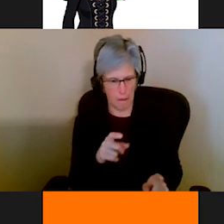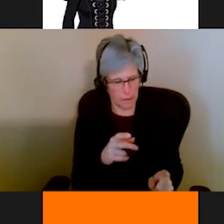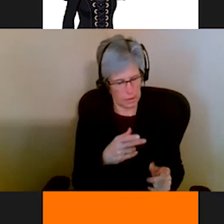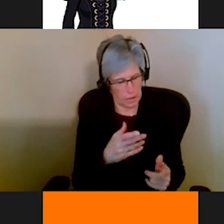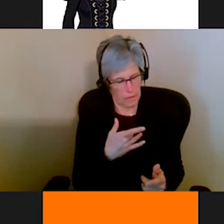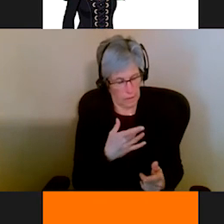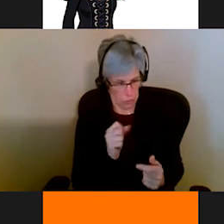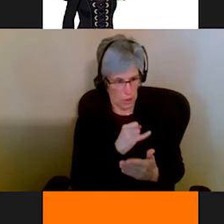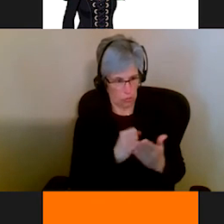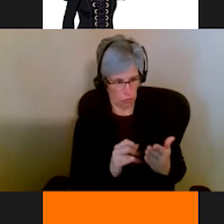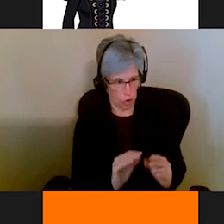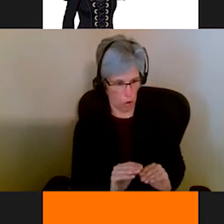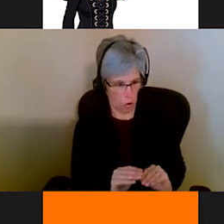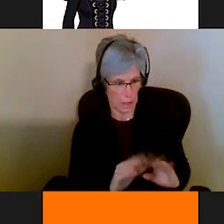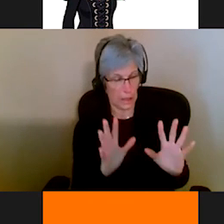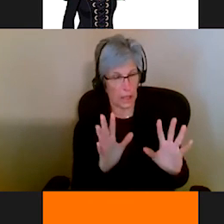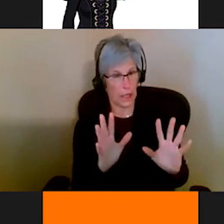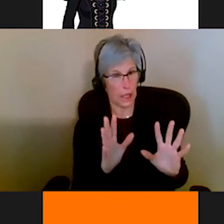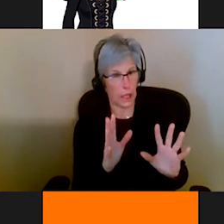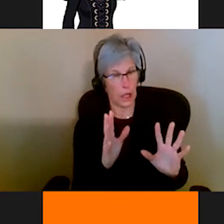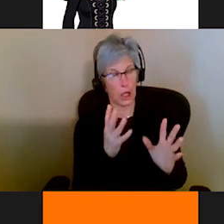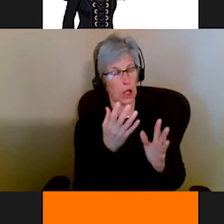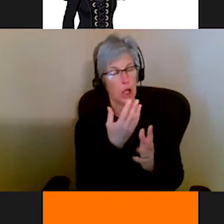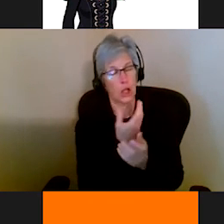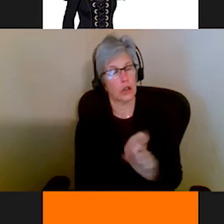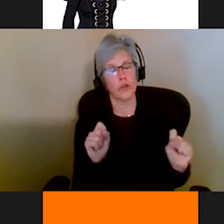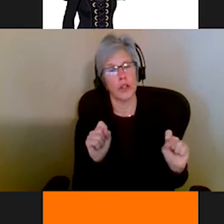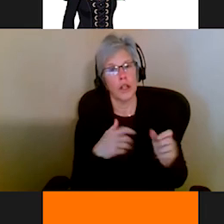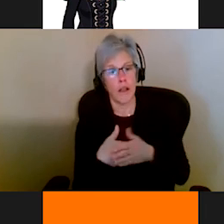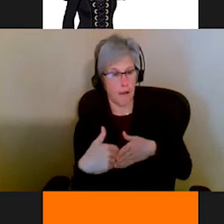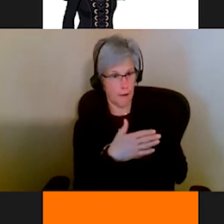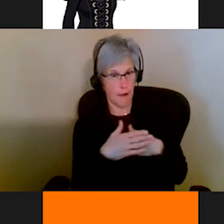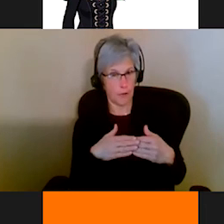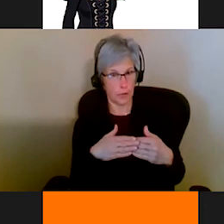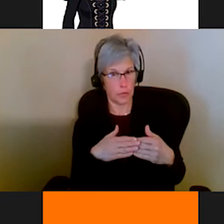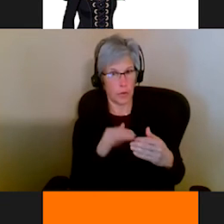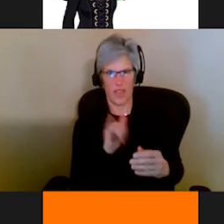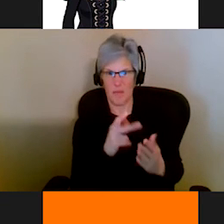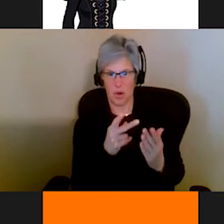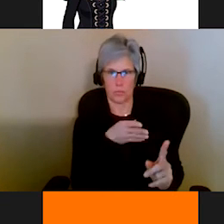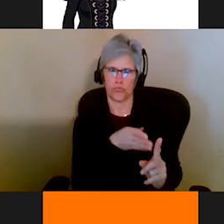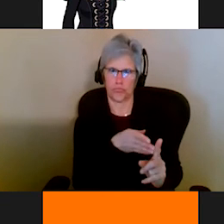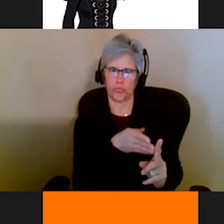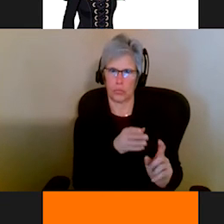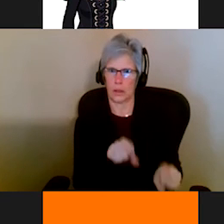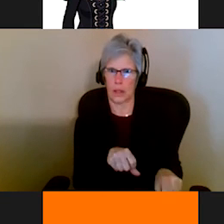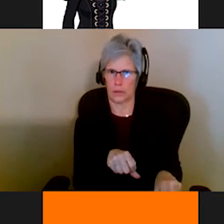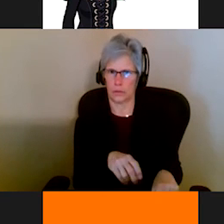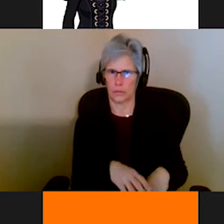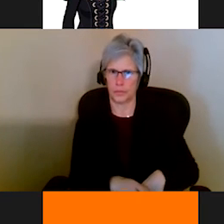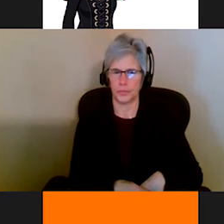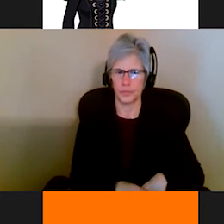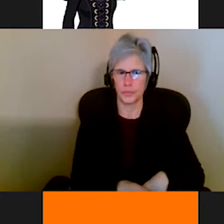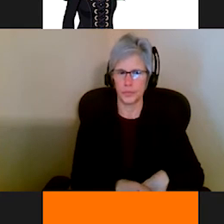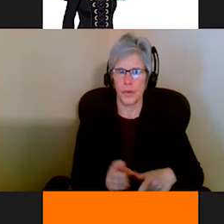clearly, freely, and comfortably in that program, then that's the one for you. The only question after that is how you're going to